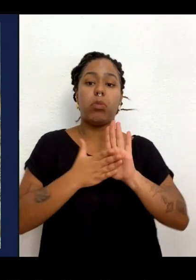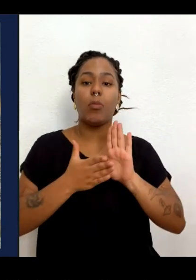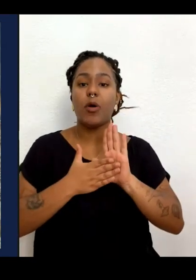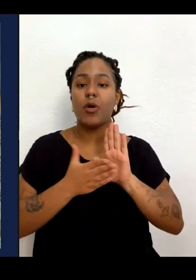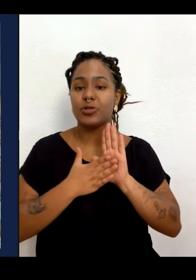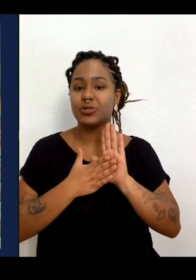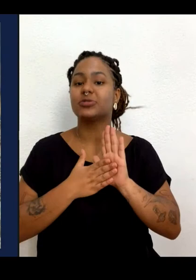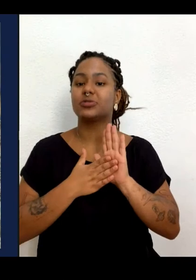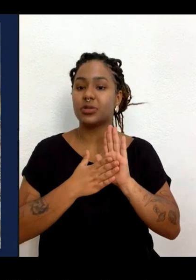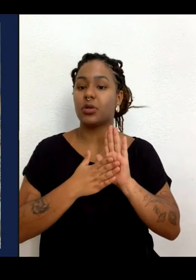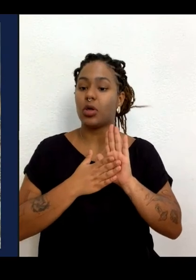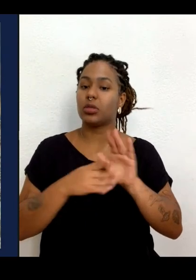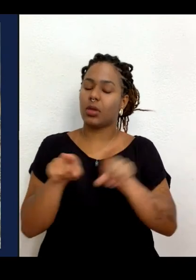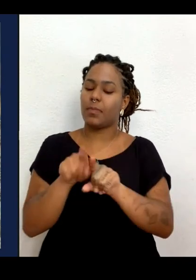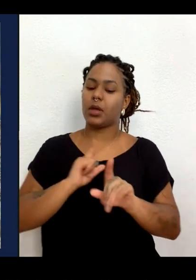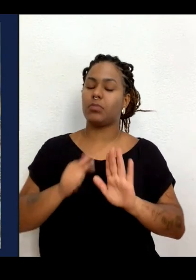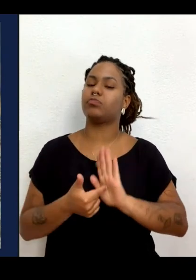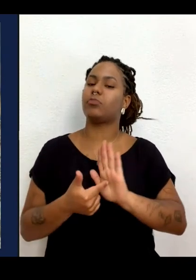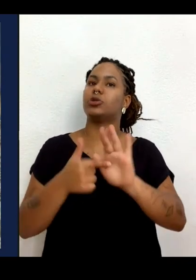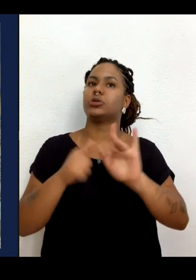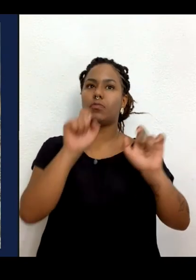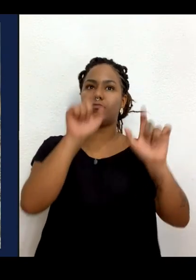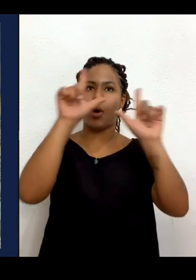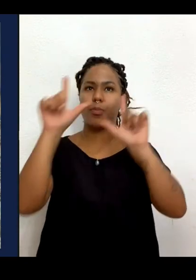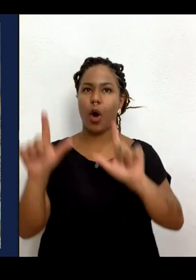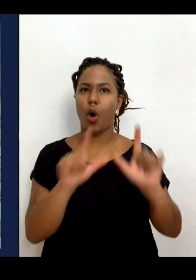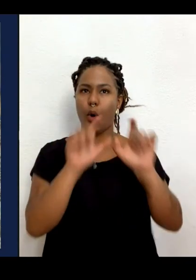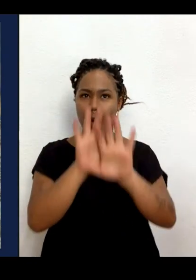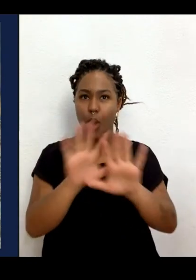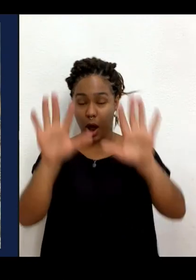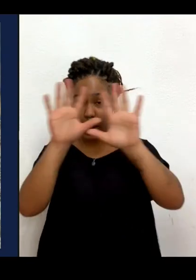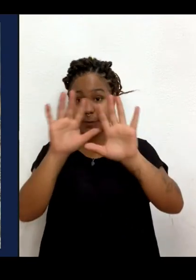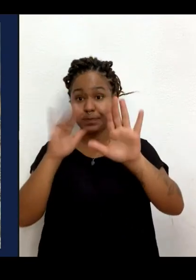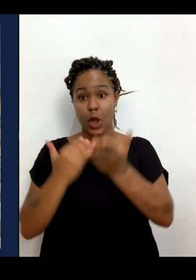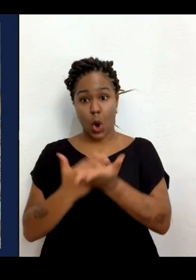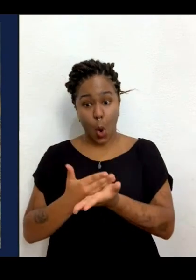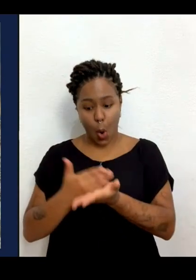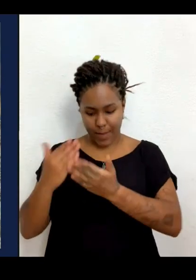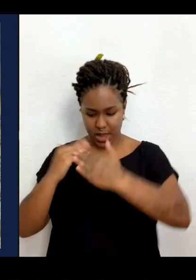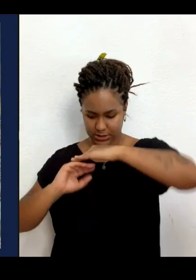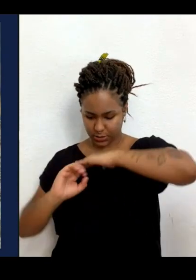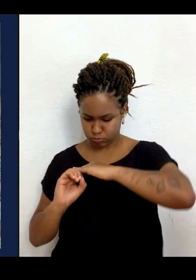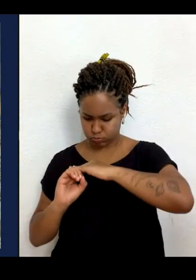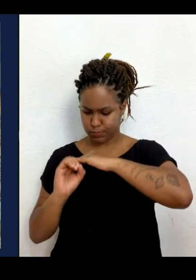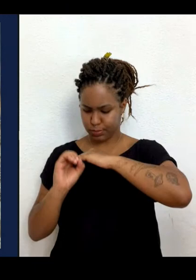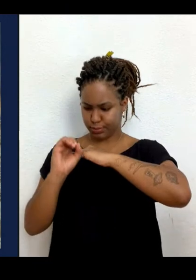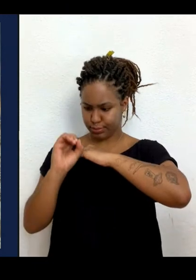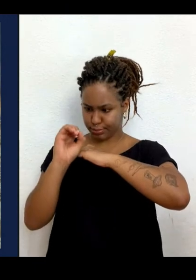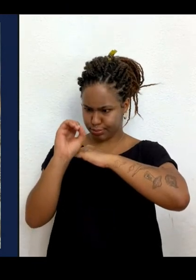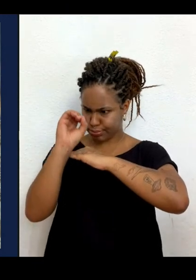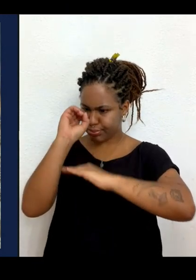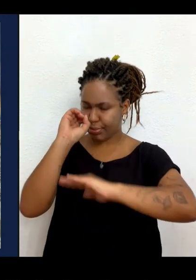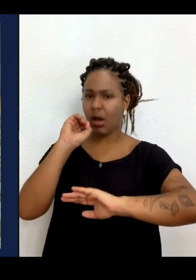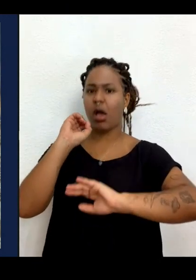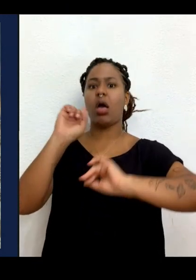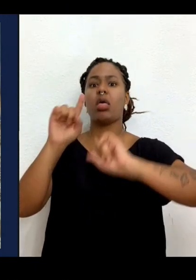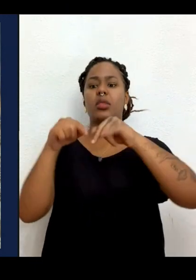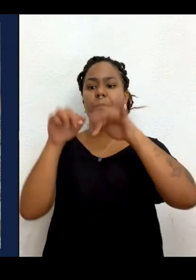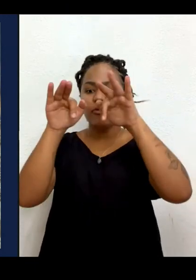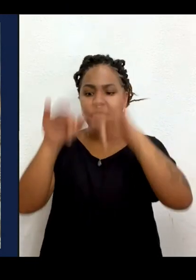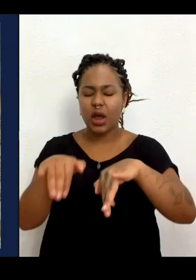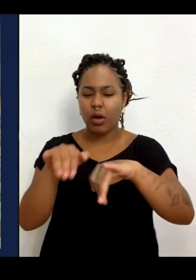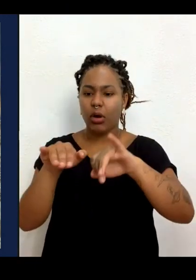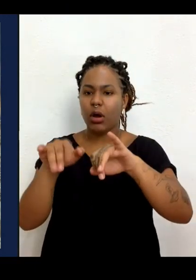ended with the edification of this wreck no which made us think that about the lyrics of